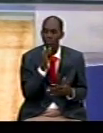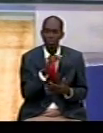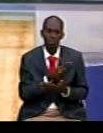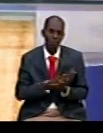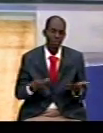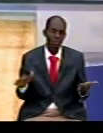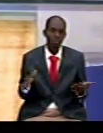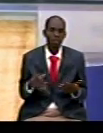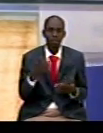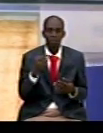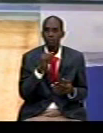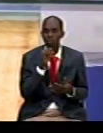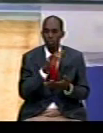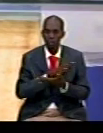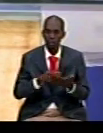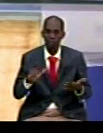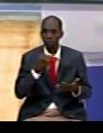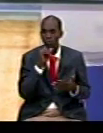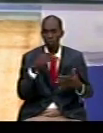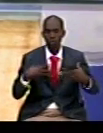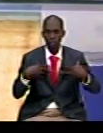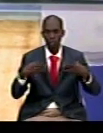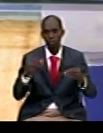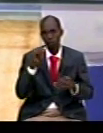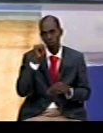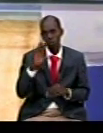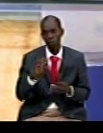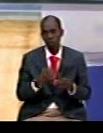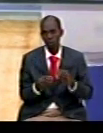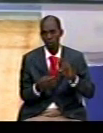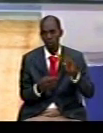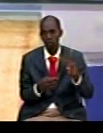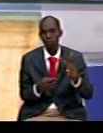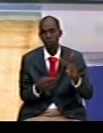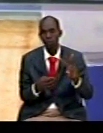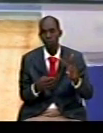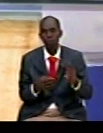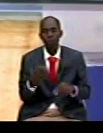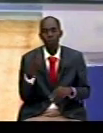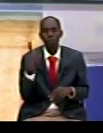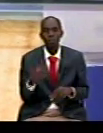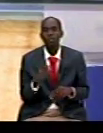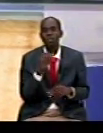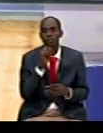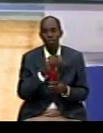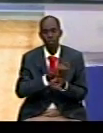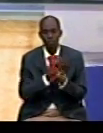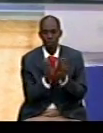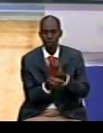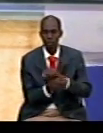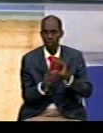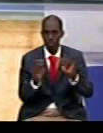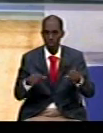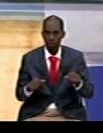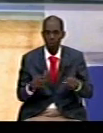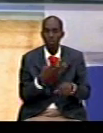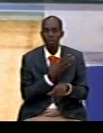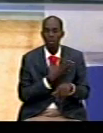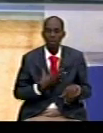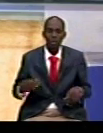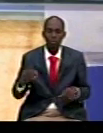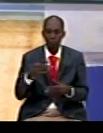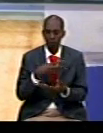and incurable woman. Number two there. The unchangeable and